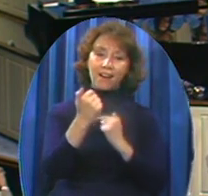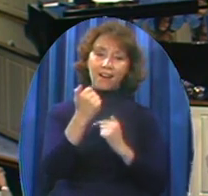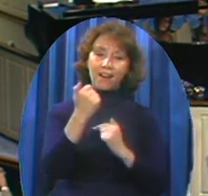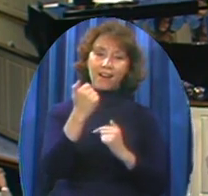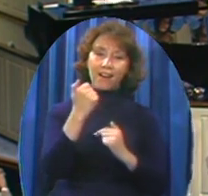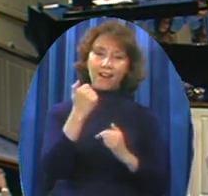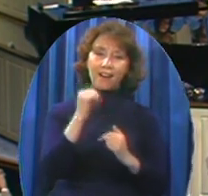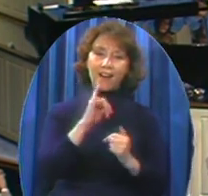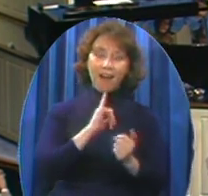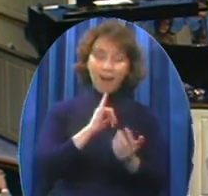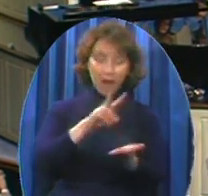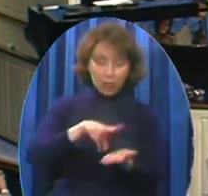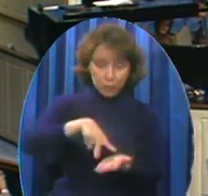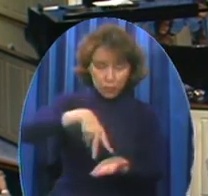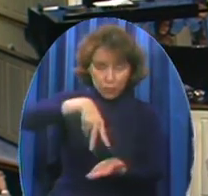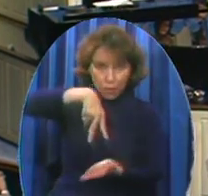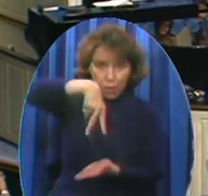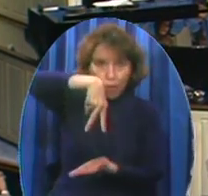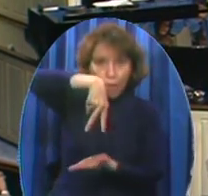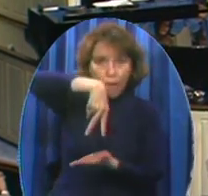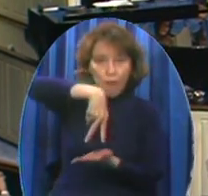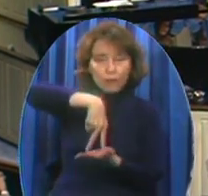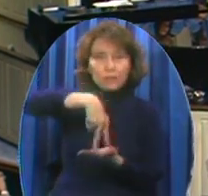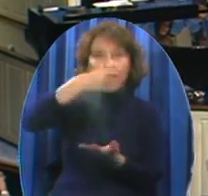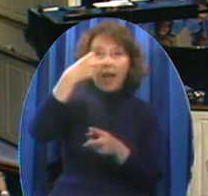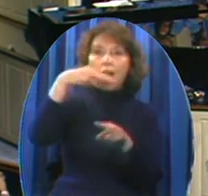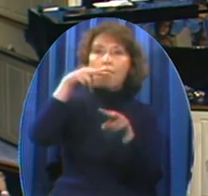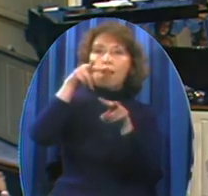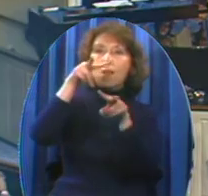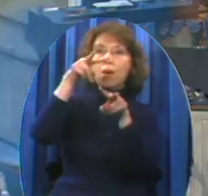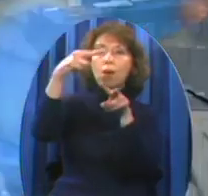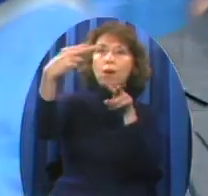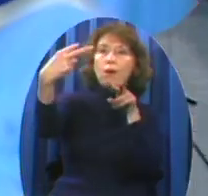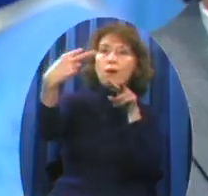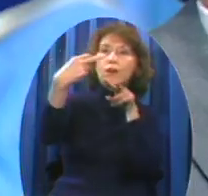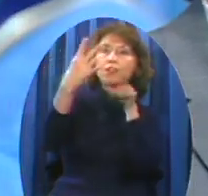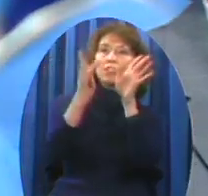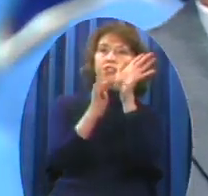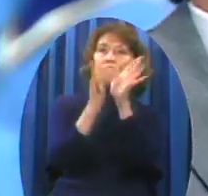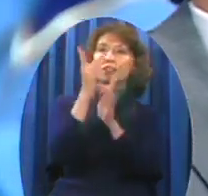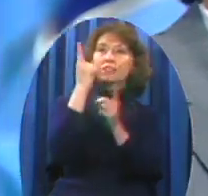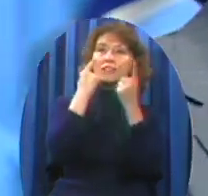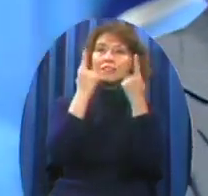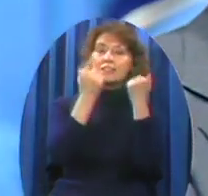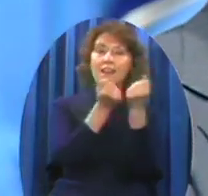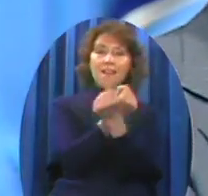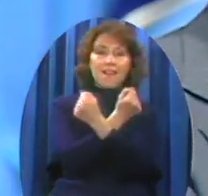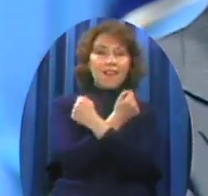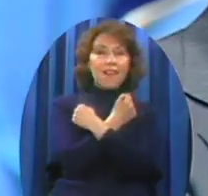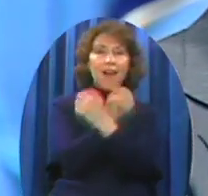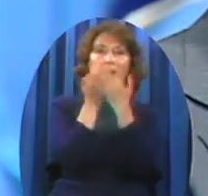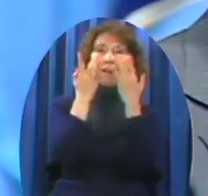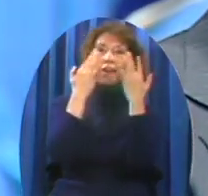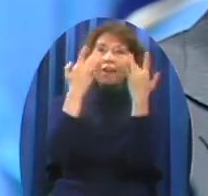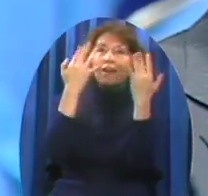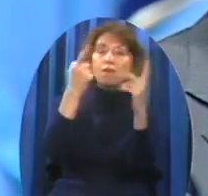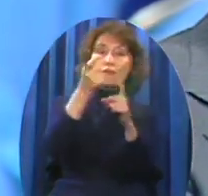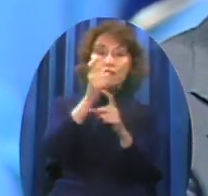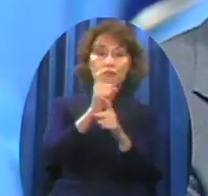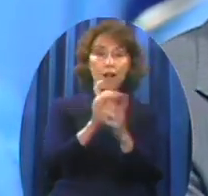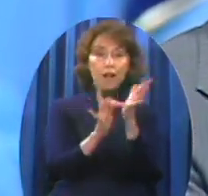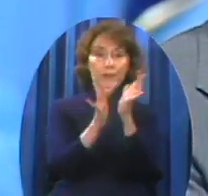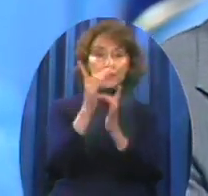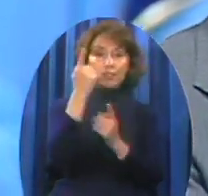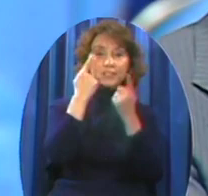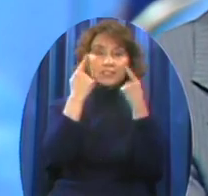Me to my feet, and as I looked into his eyes, love was shining out from them like sunlight from